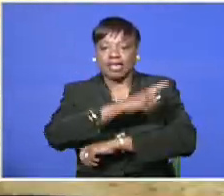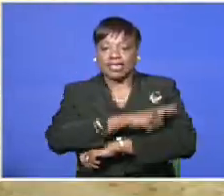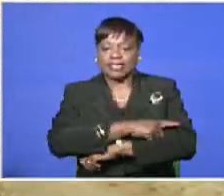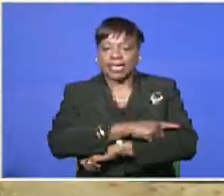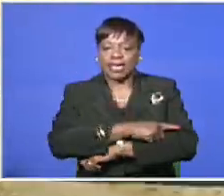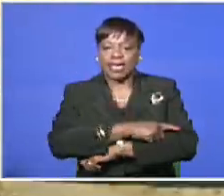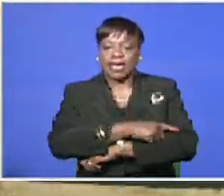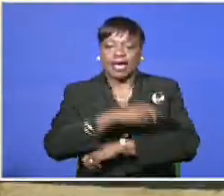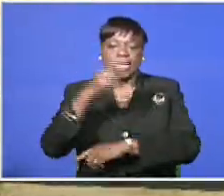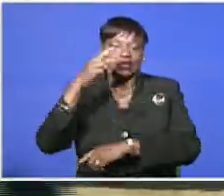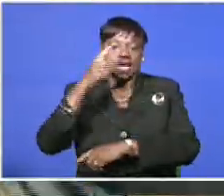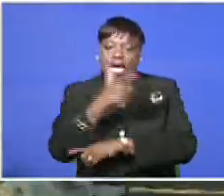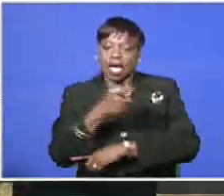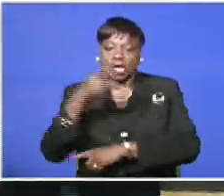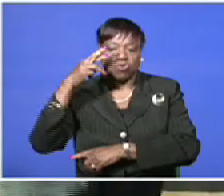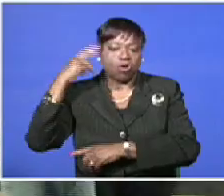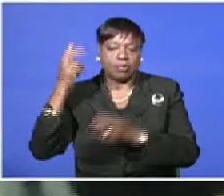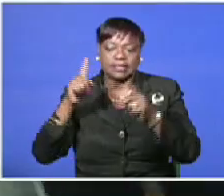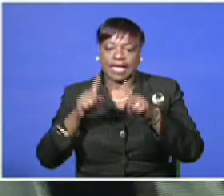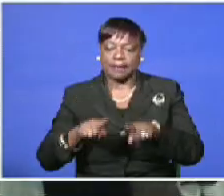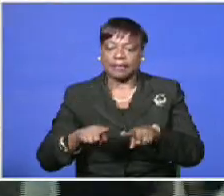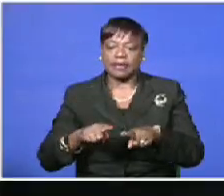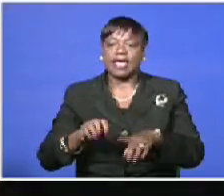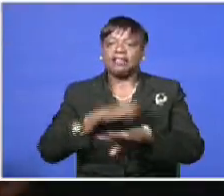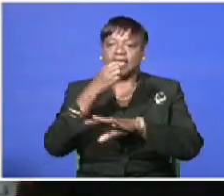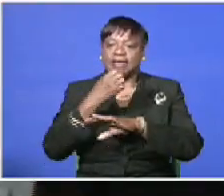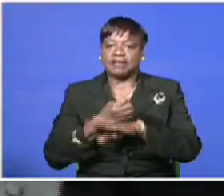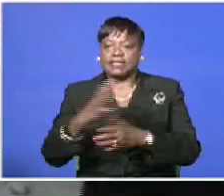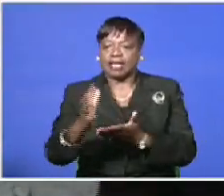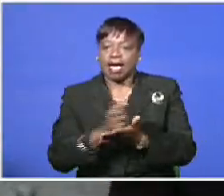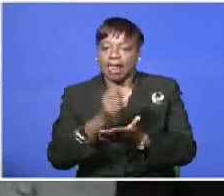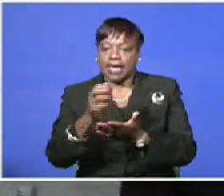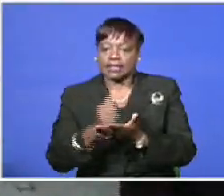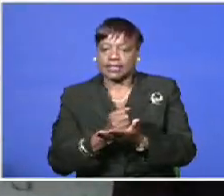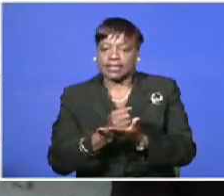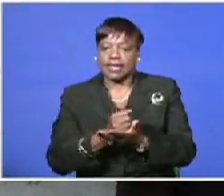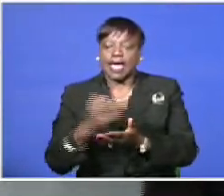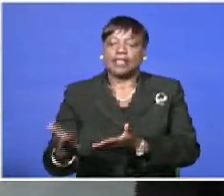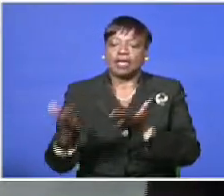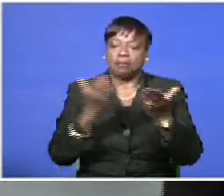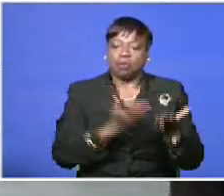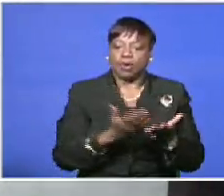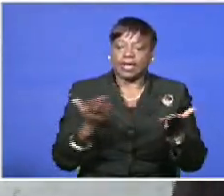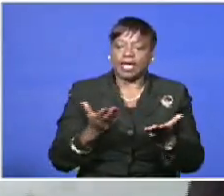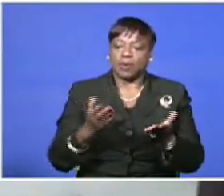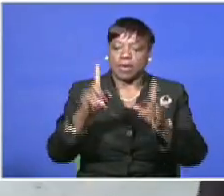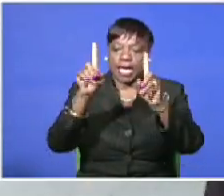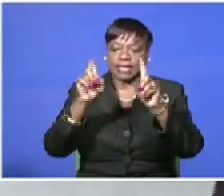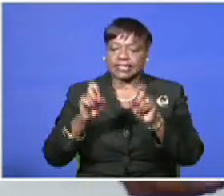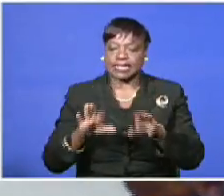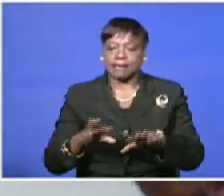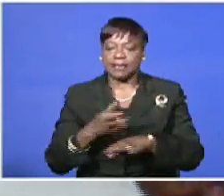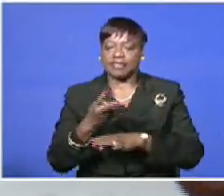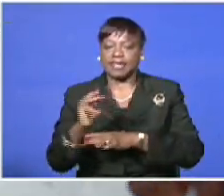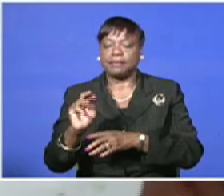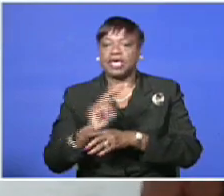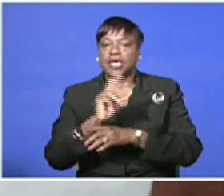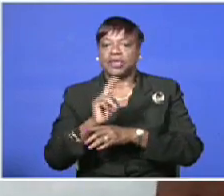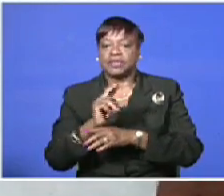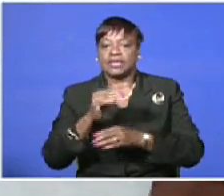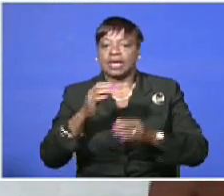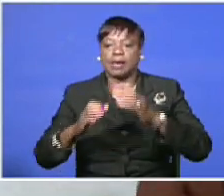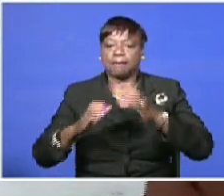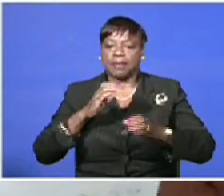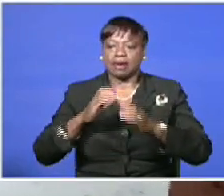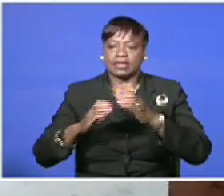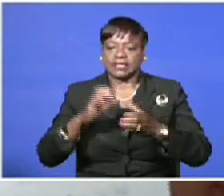armed robberies or murders occur, the evidence is collected from the scenes, and they're brought here where we examine them using a comparison